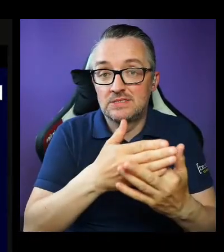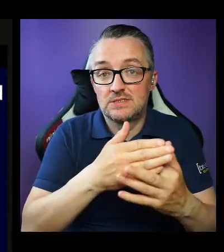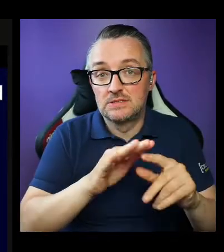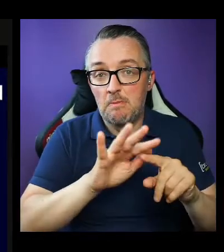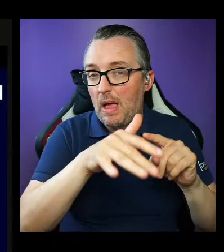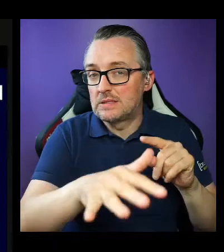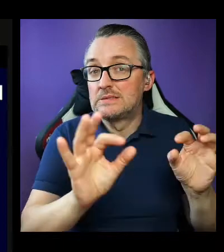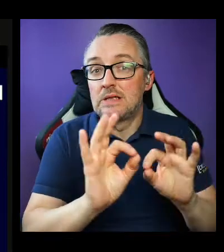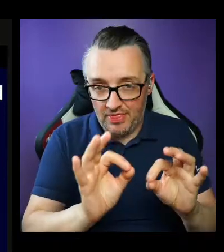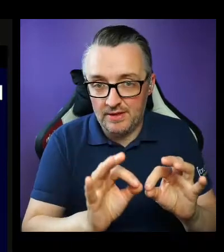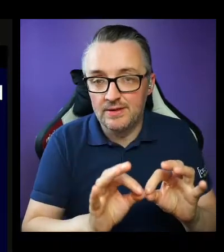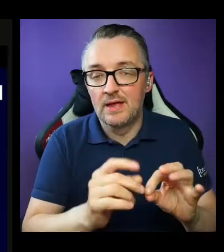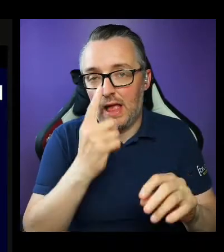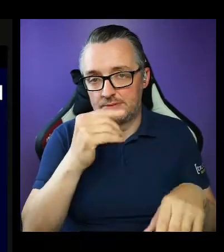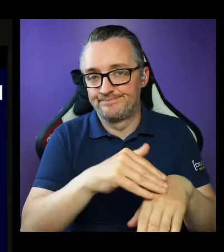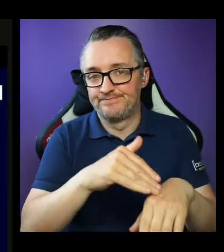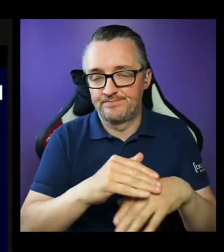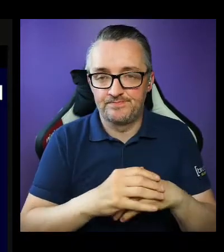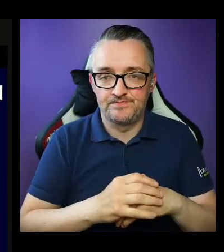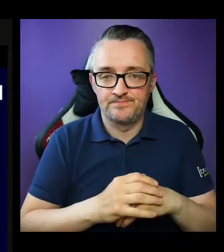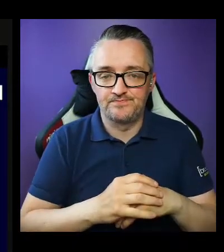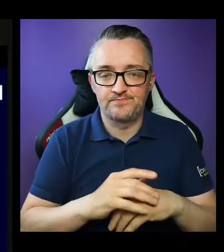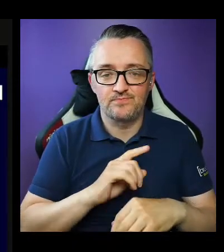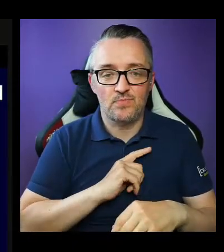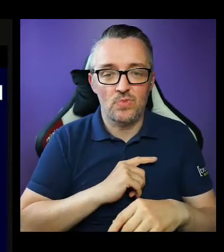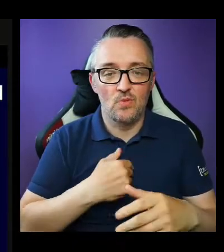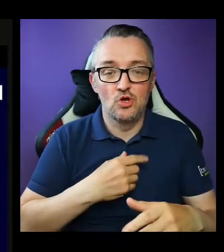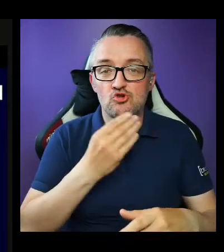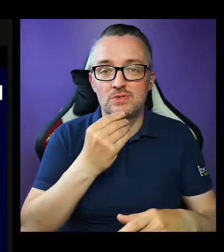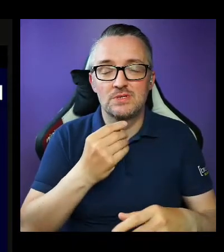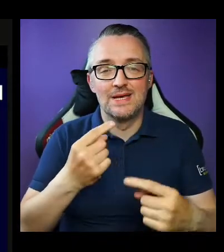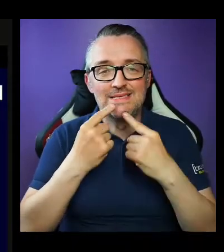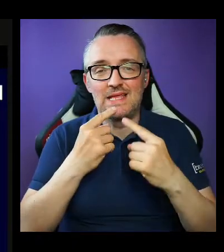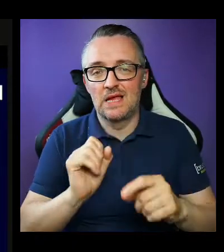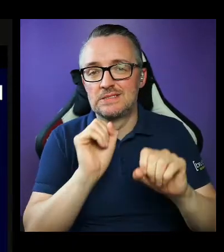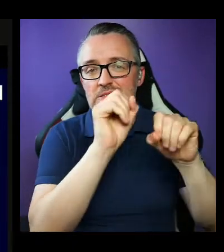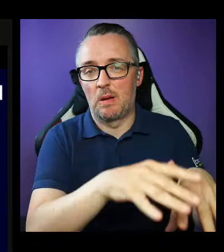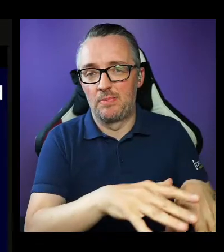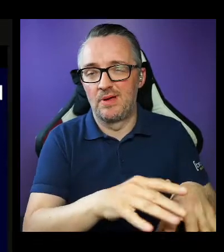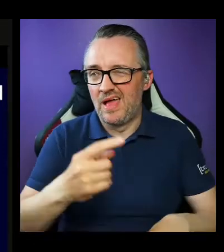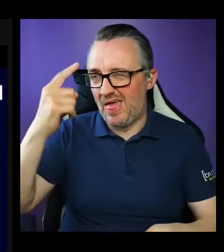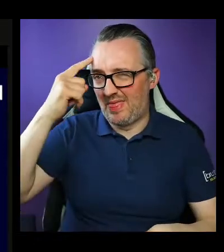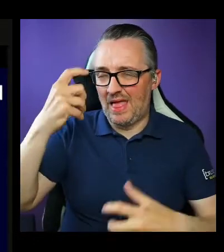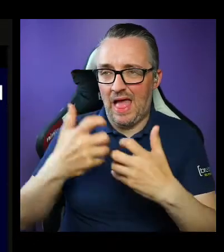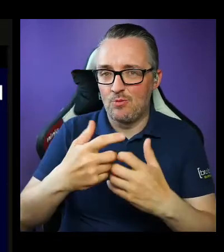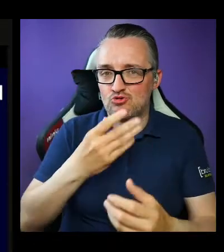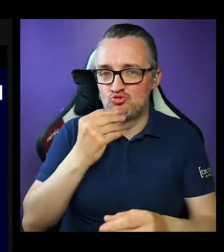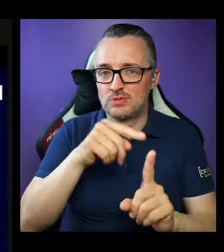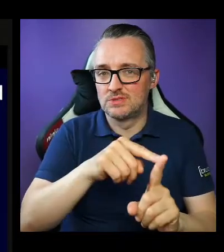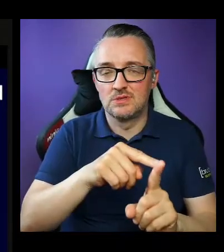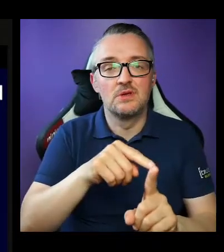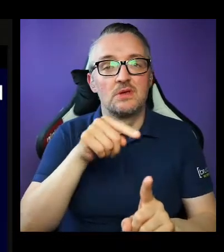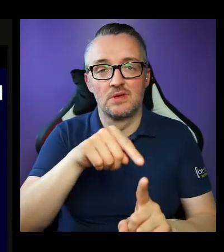doing that in the beginning really, because we're just used to kind of dump data and then think about how we'll use it, it